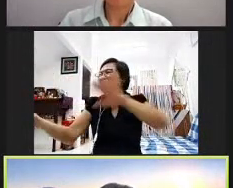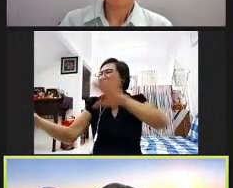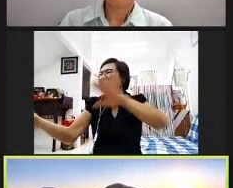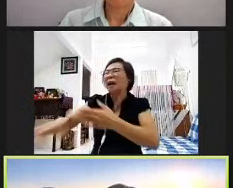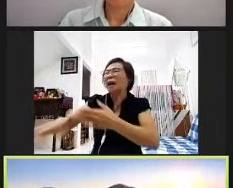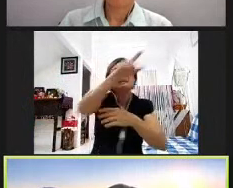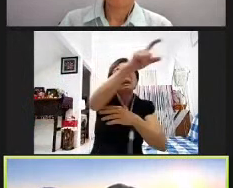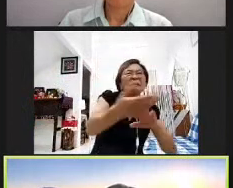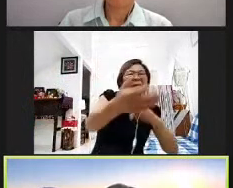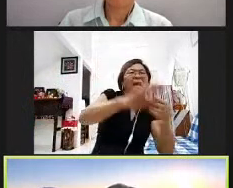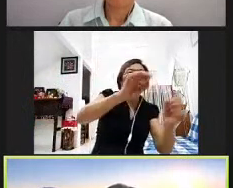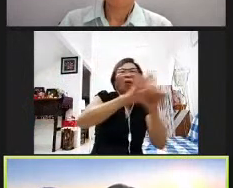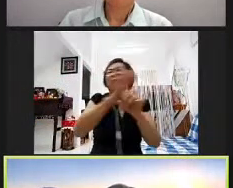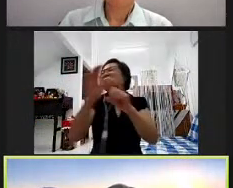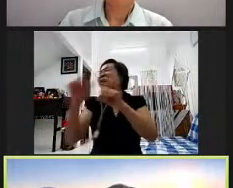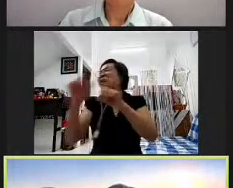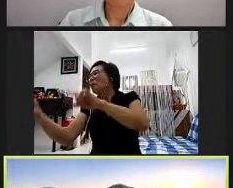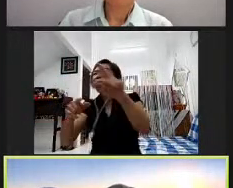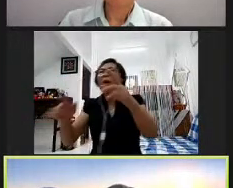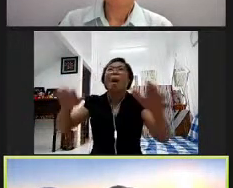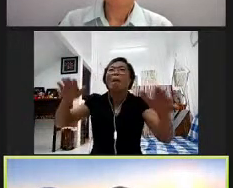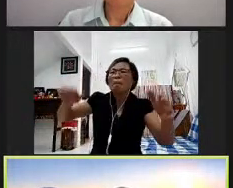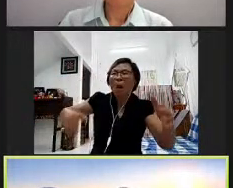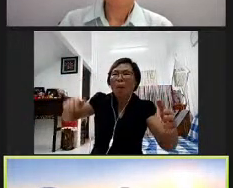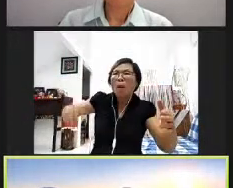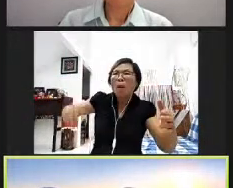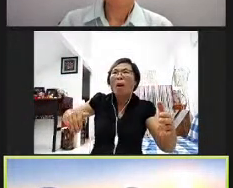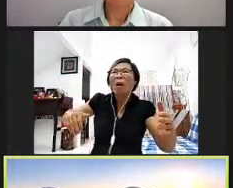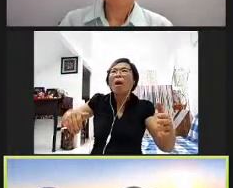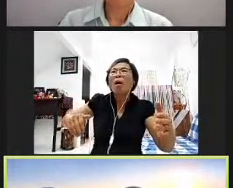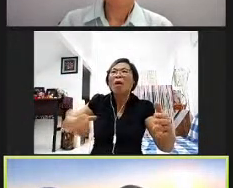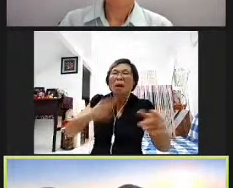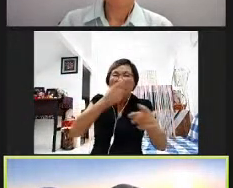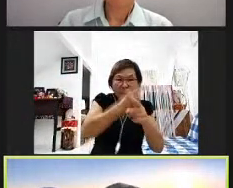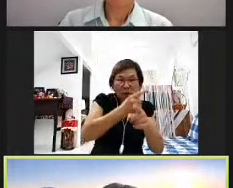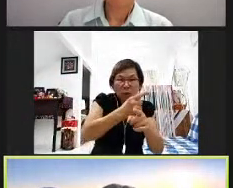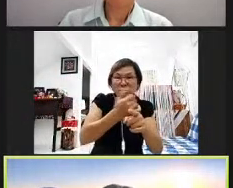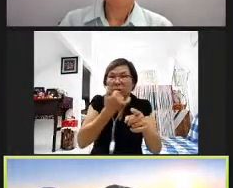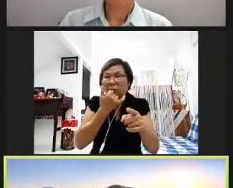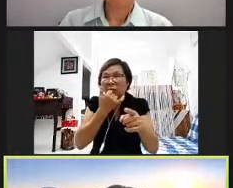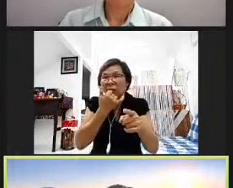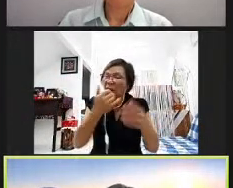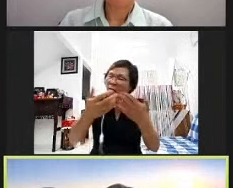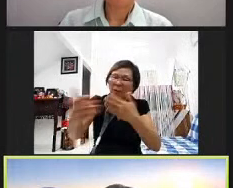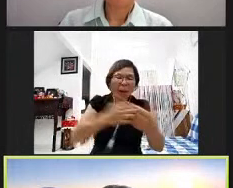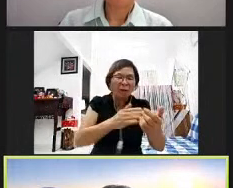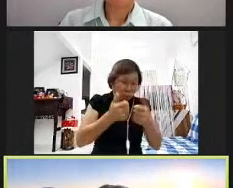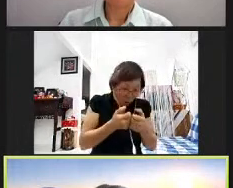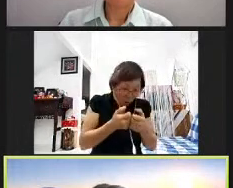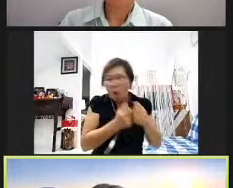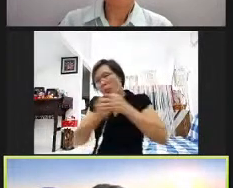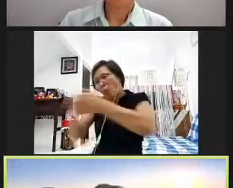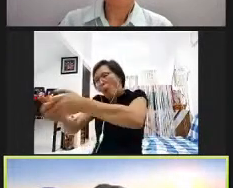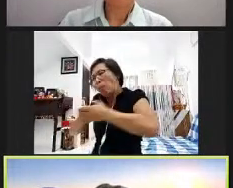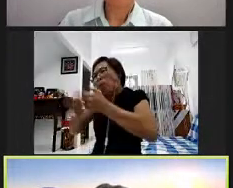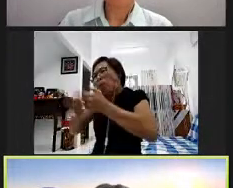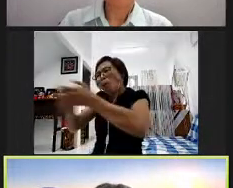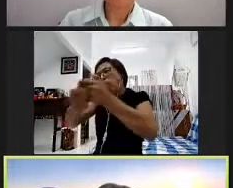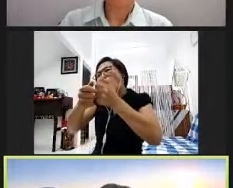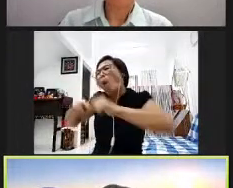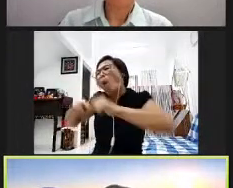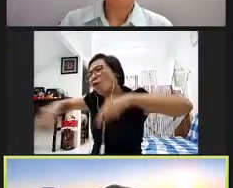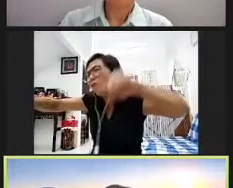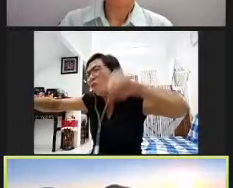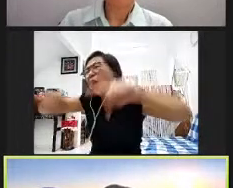to COVID. And before we verify, we again blast out, send to our friends. So that create a lot of